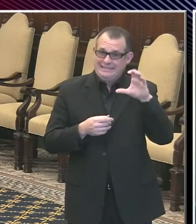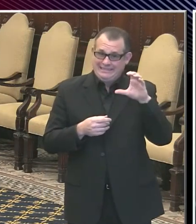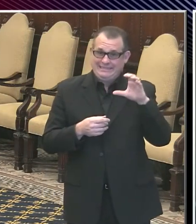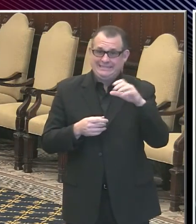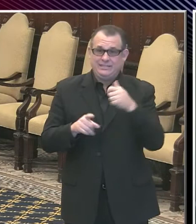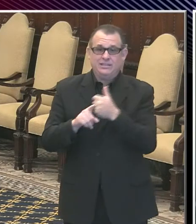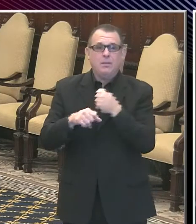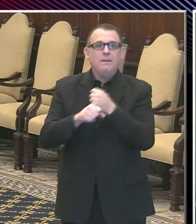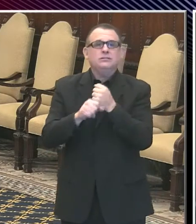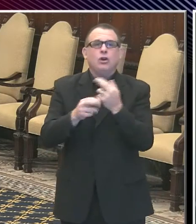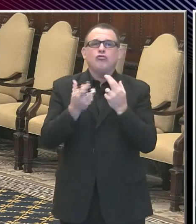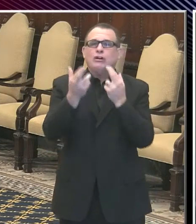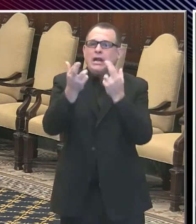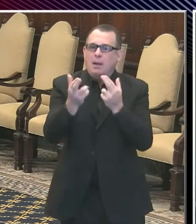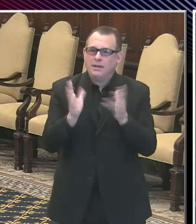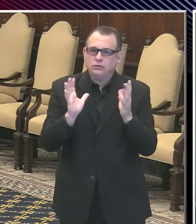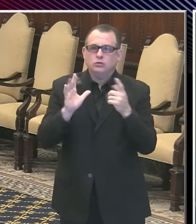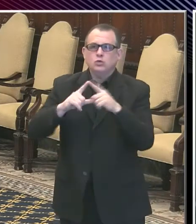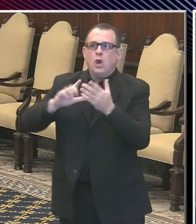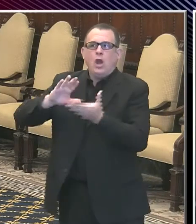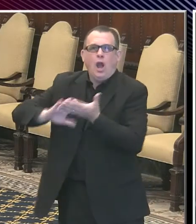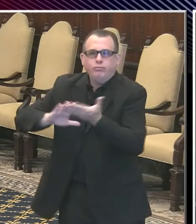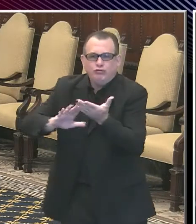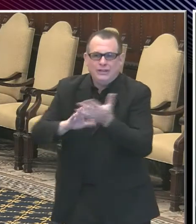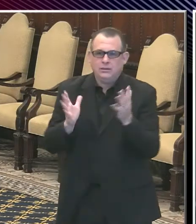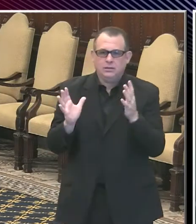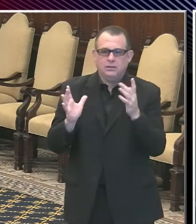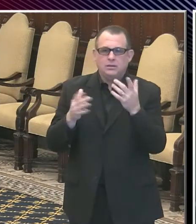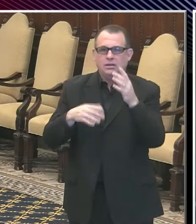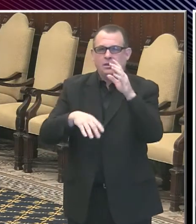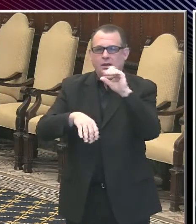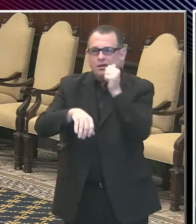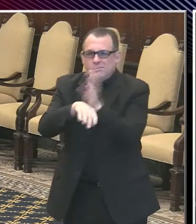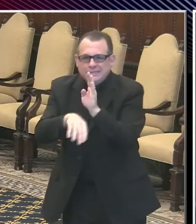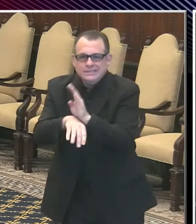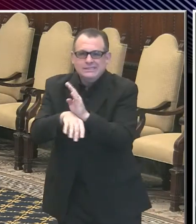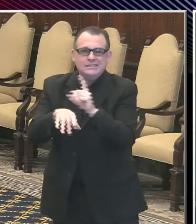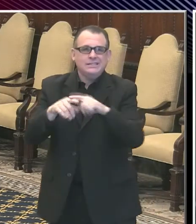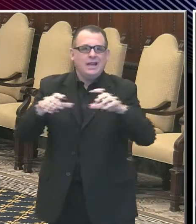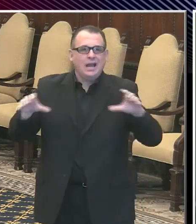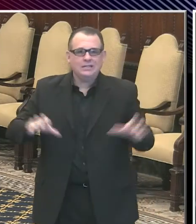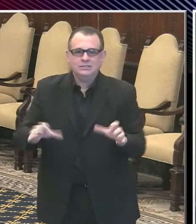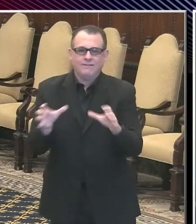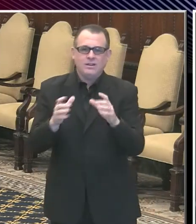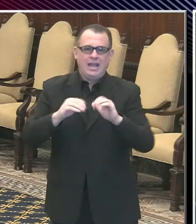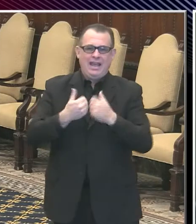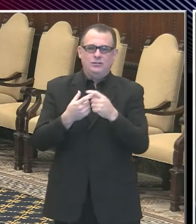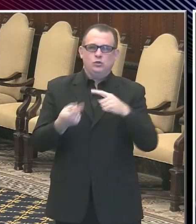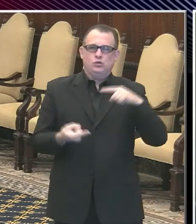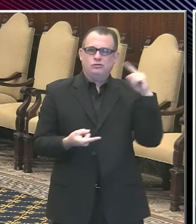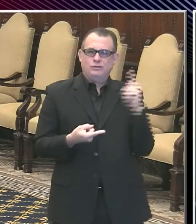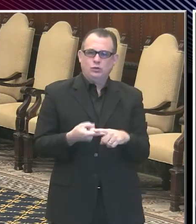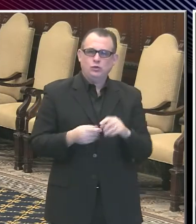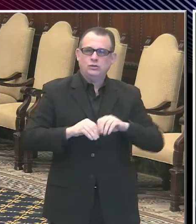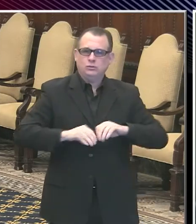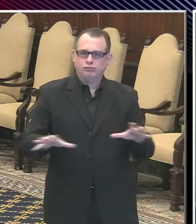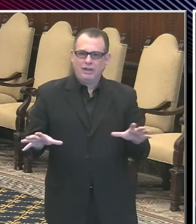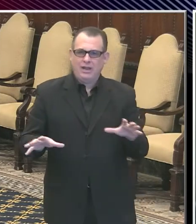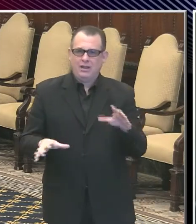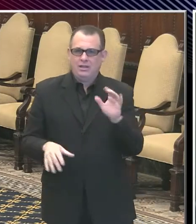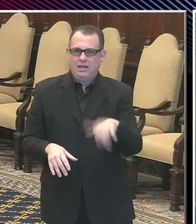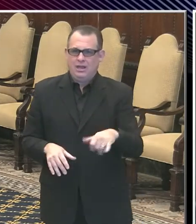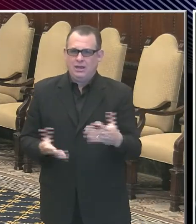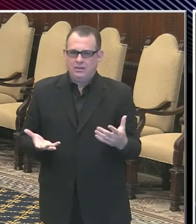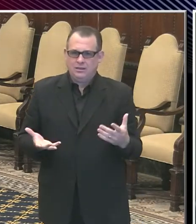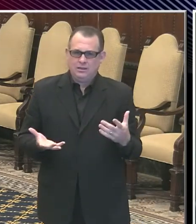for how to operate in a certain business or certain activities in ways that's going to reduce the spread of infection. Those are